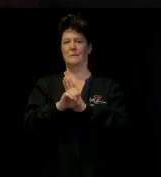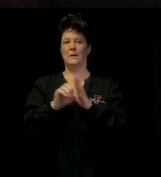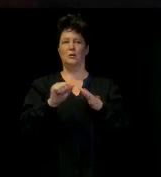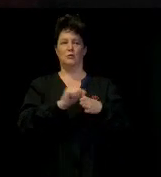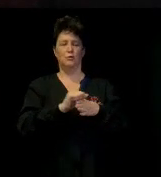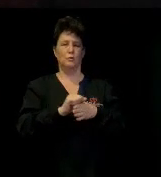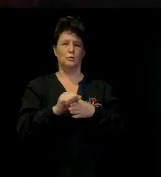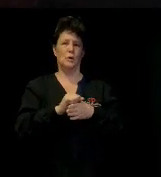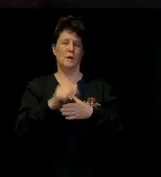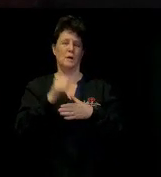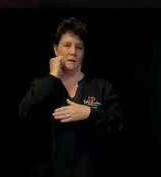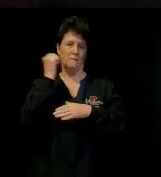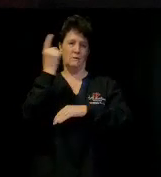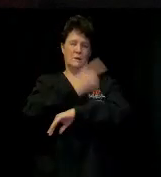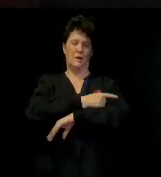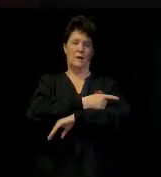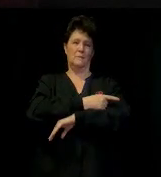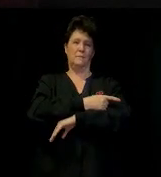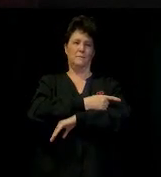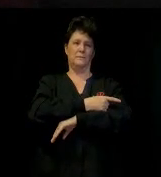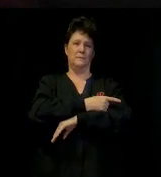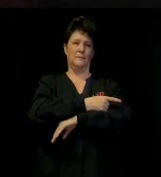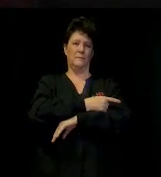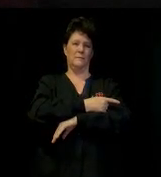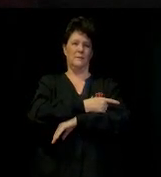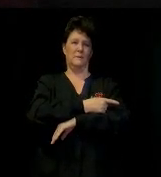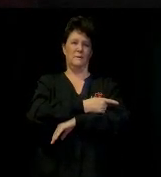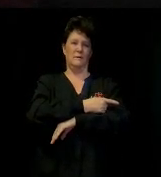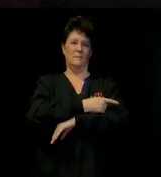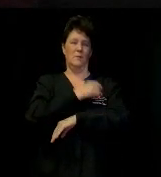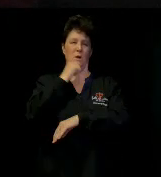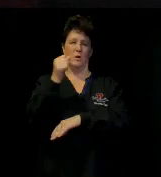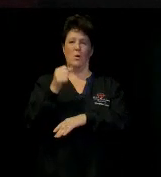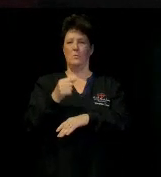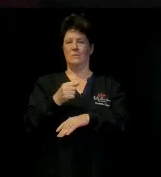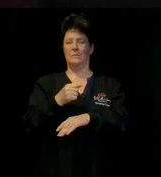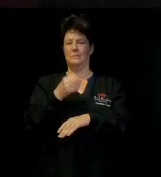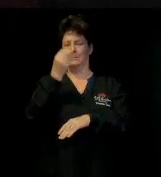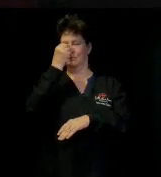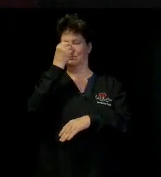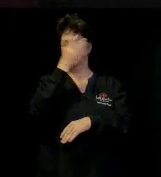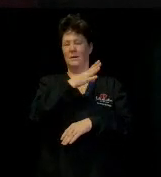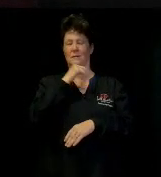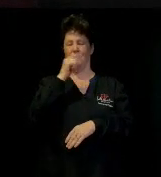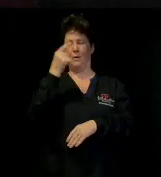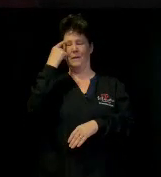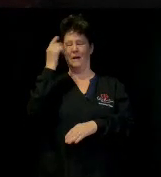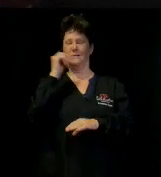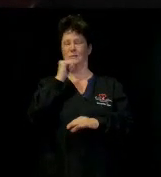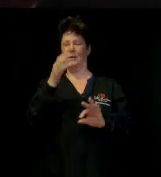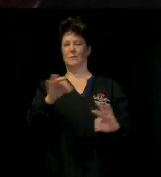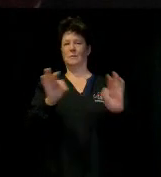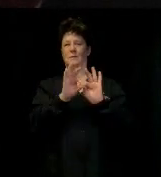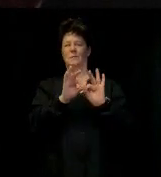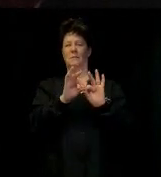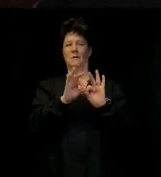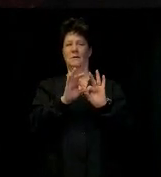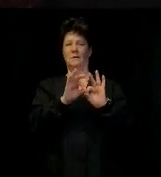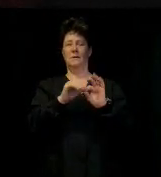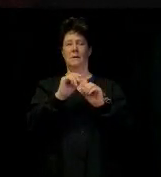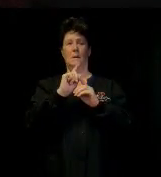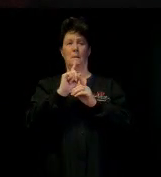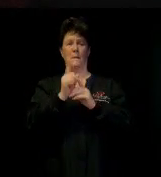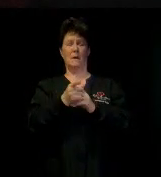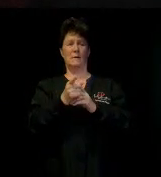do, we drill, and we don't ever just treat it like another common day. Because the moment you're confronted with conflict,